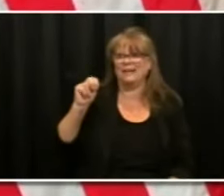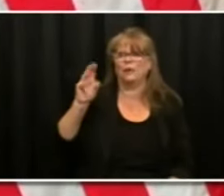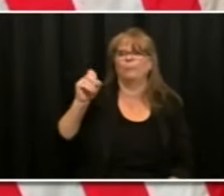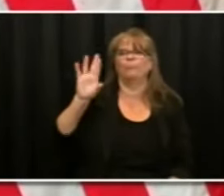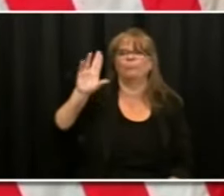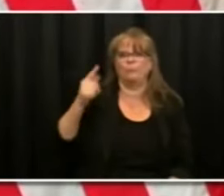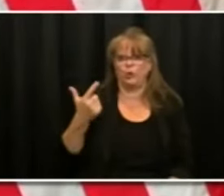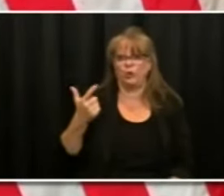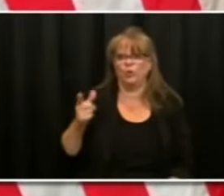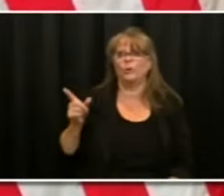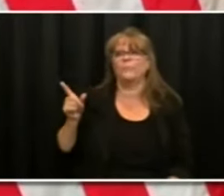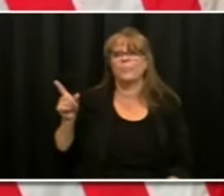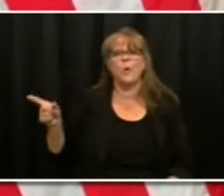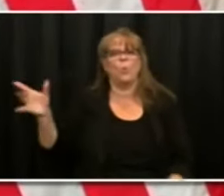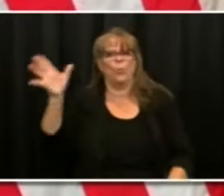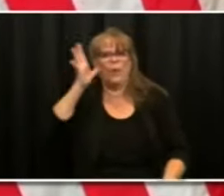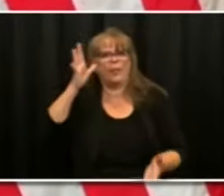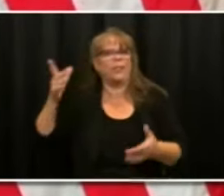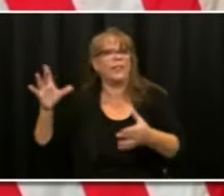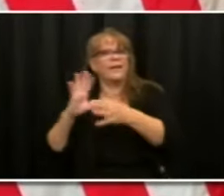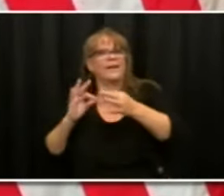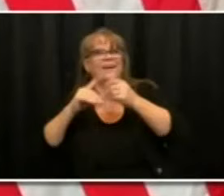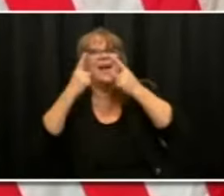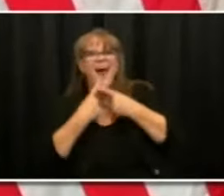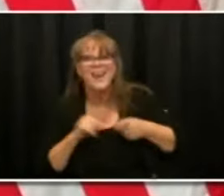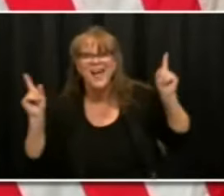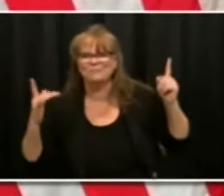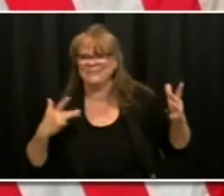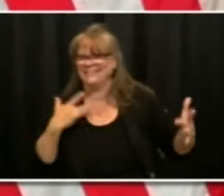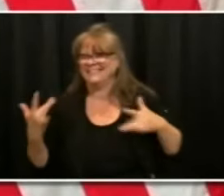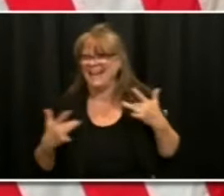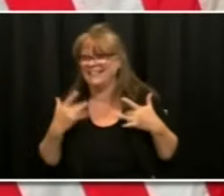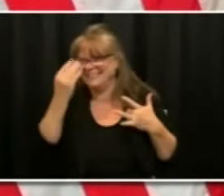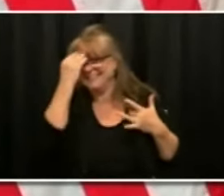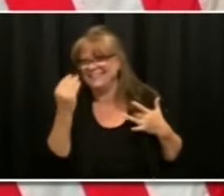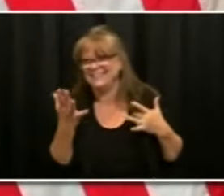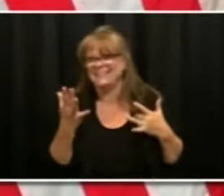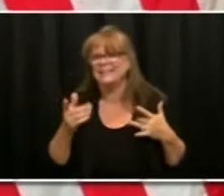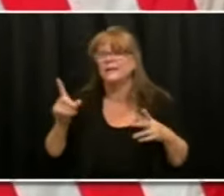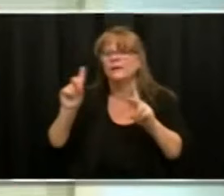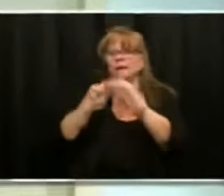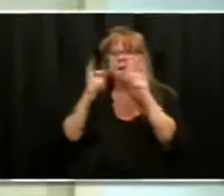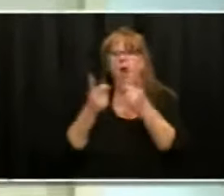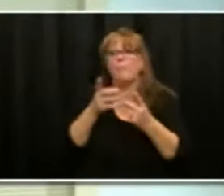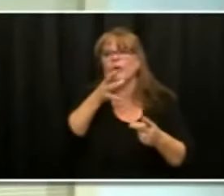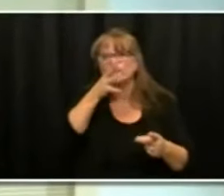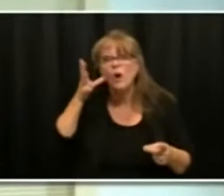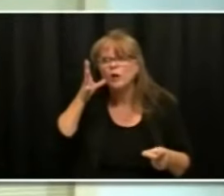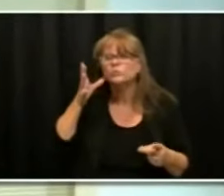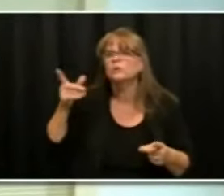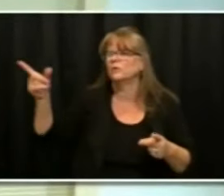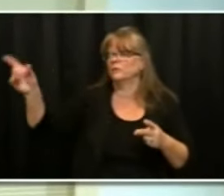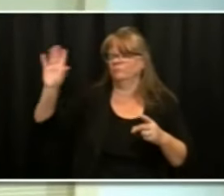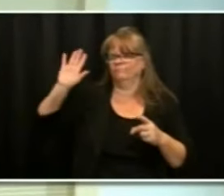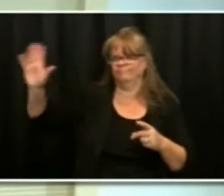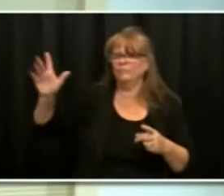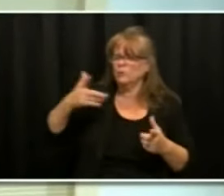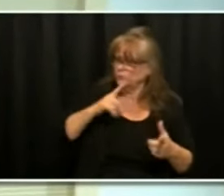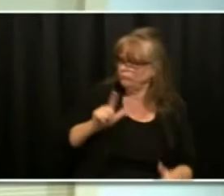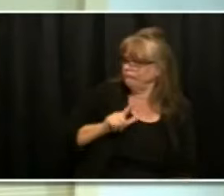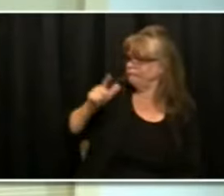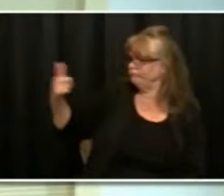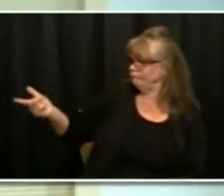regarding the Department of Agriculture's efforts and share an exciting announcement. Commissioner Greenberg. Thank you so much,